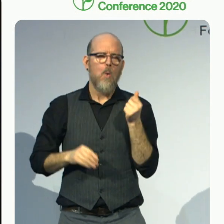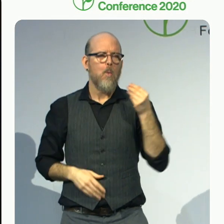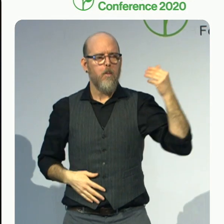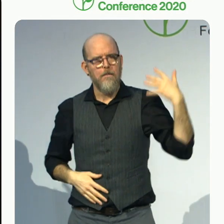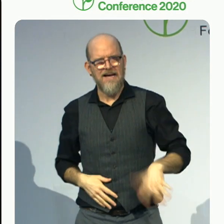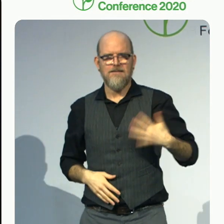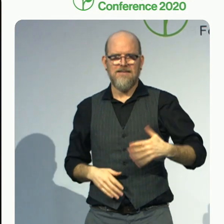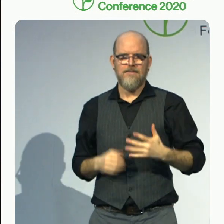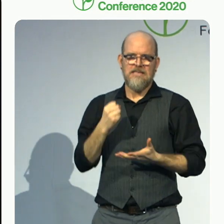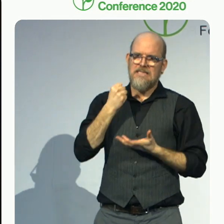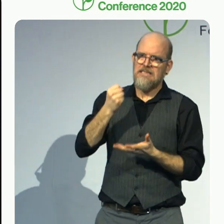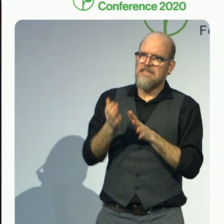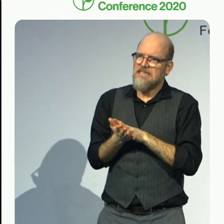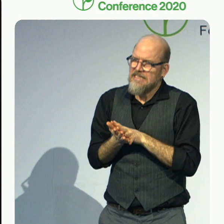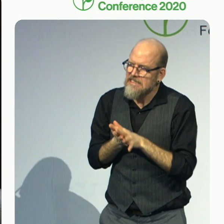inclusive system.